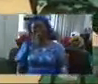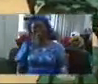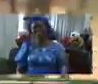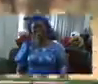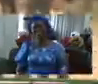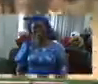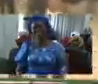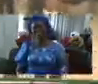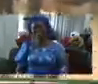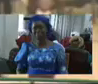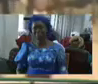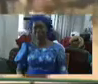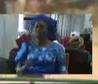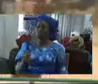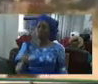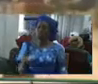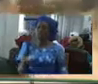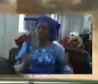I found it funny because